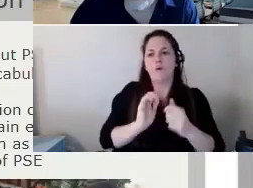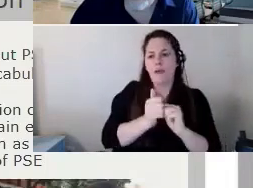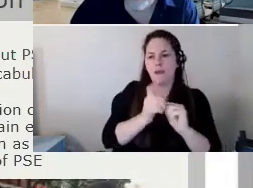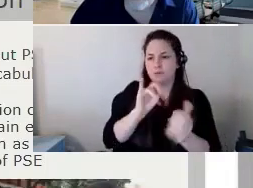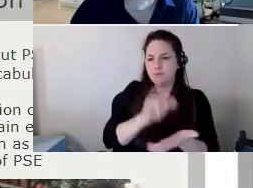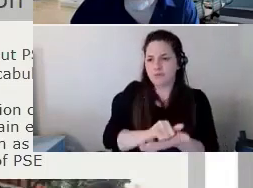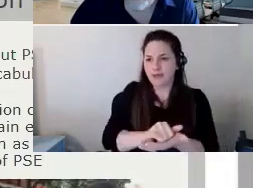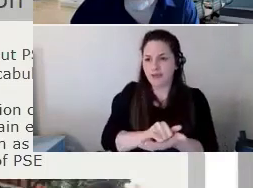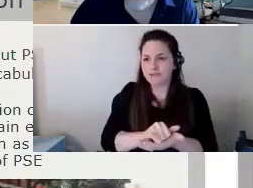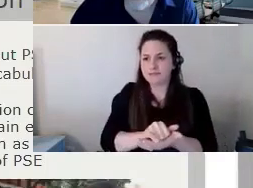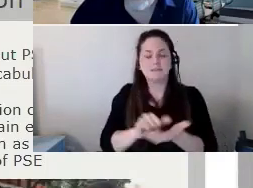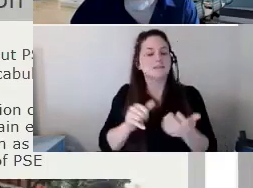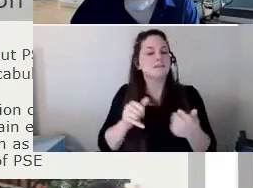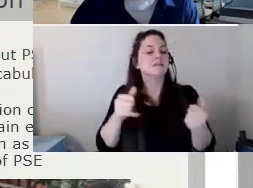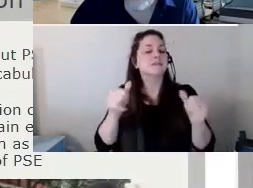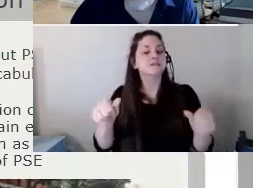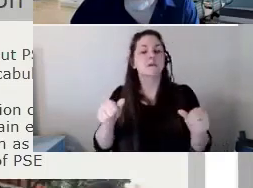as